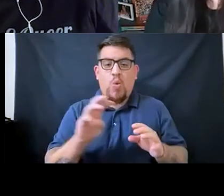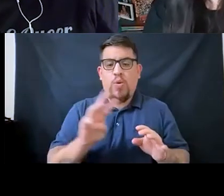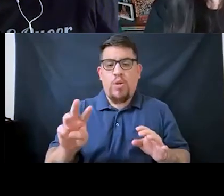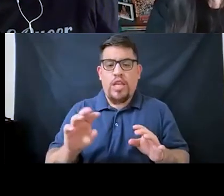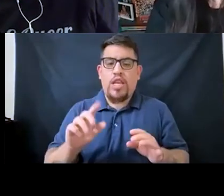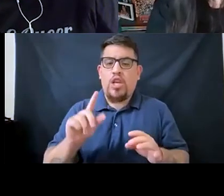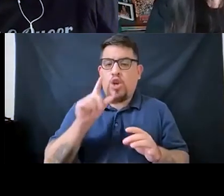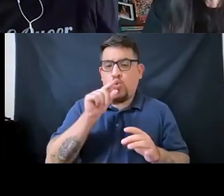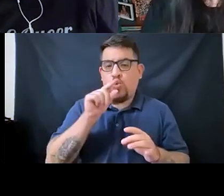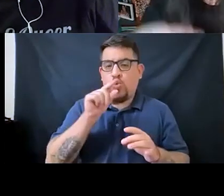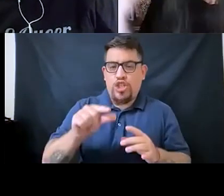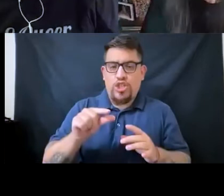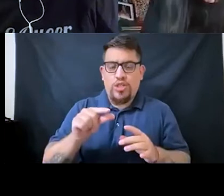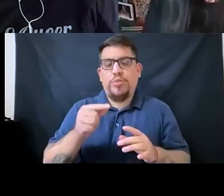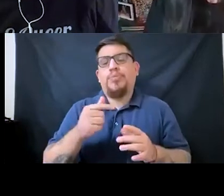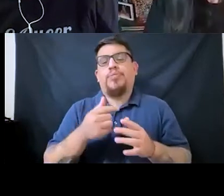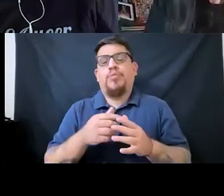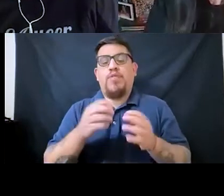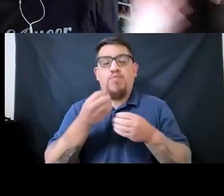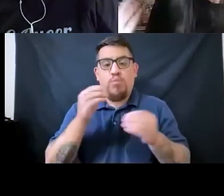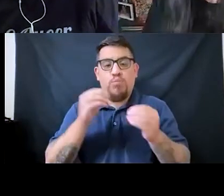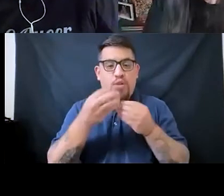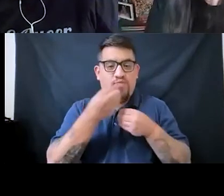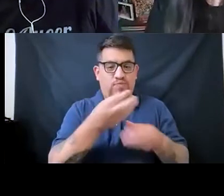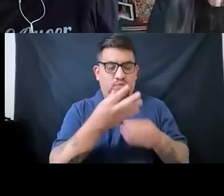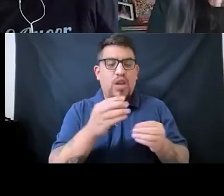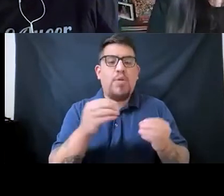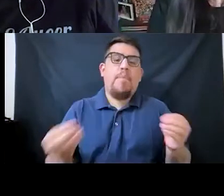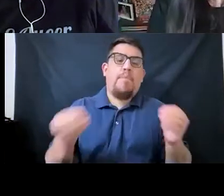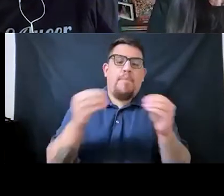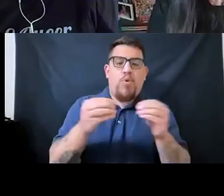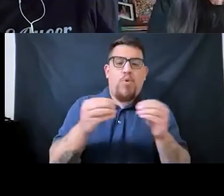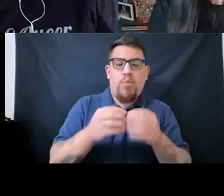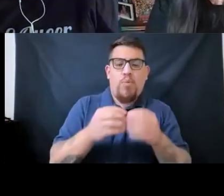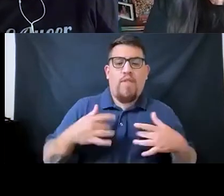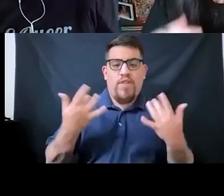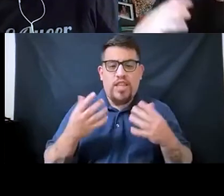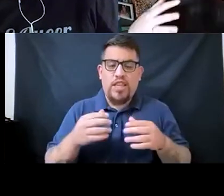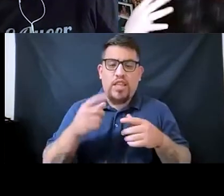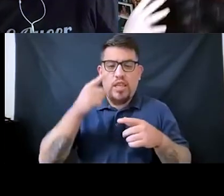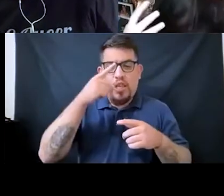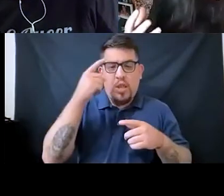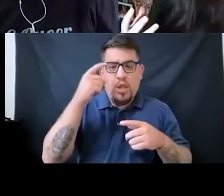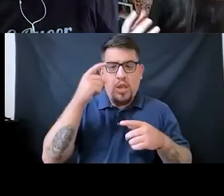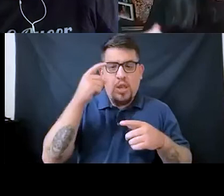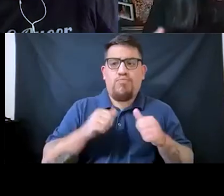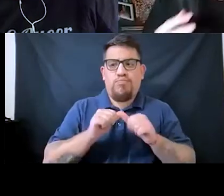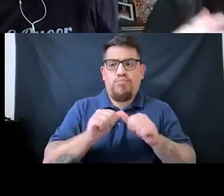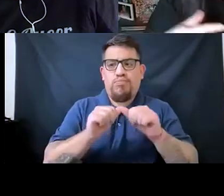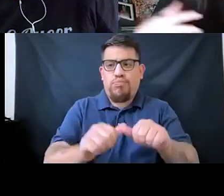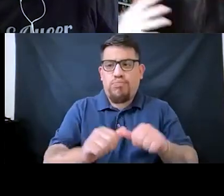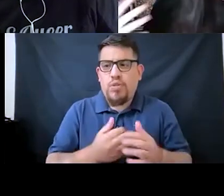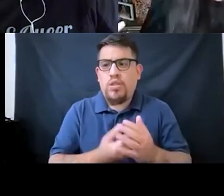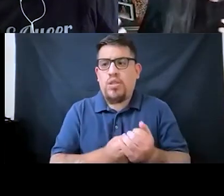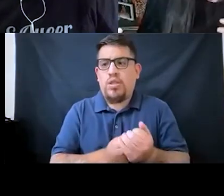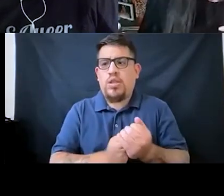accounts for information as, you know, we're hoping to have some more events as the summer rolls on. But we're also looking to do like